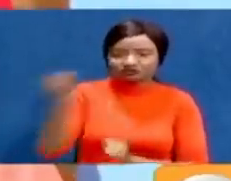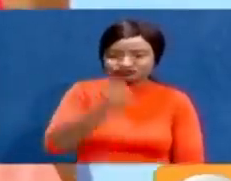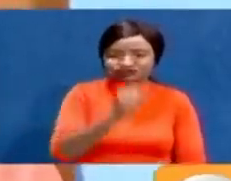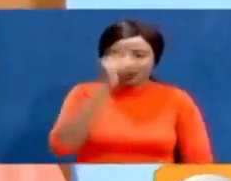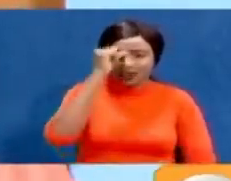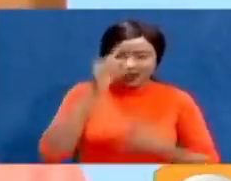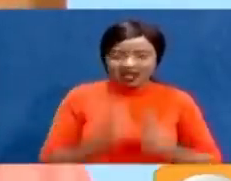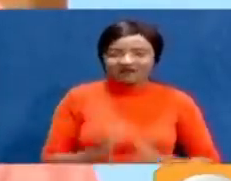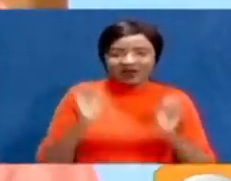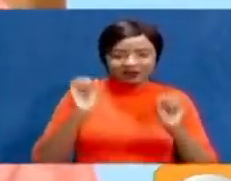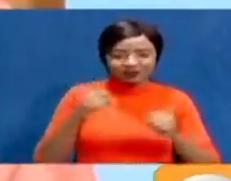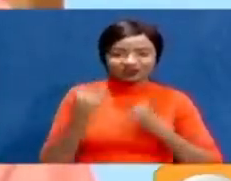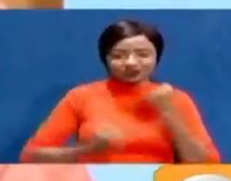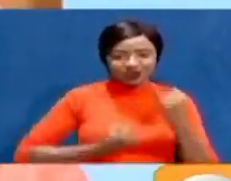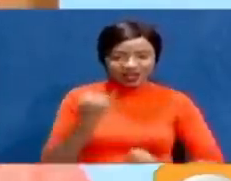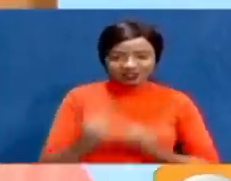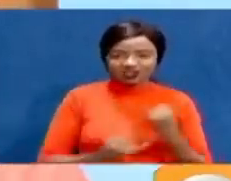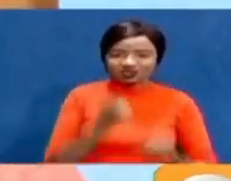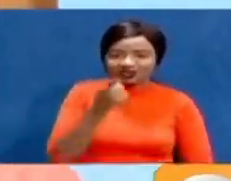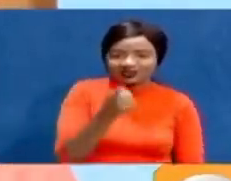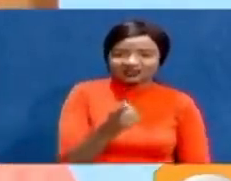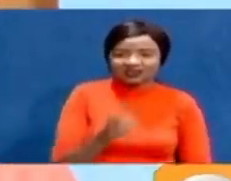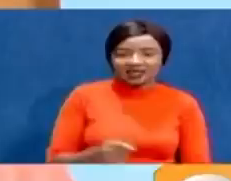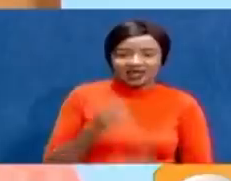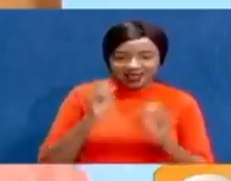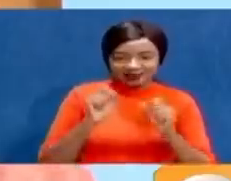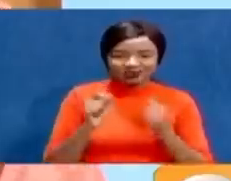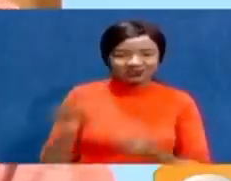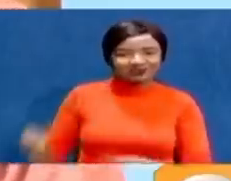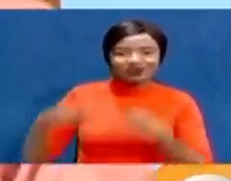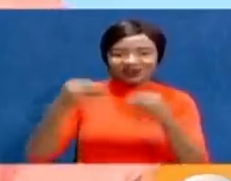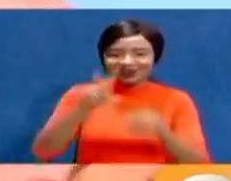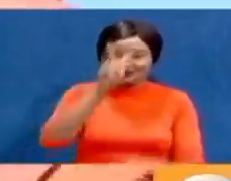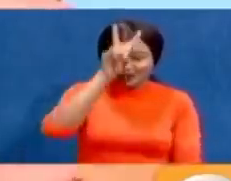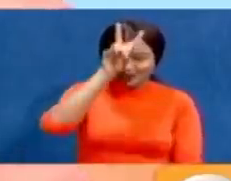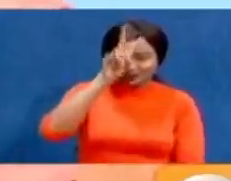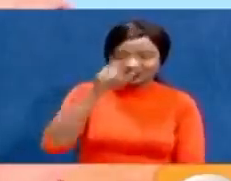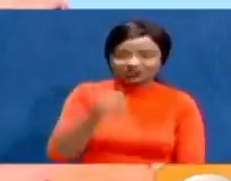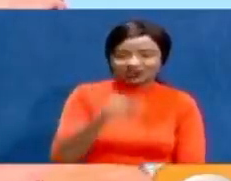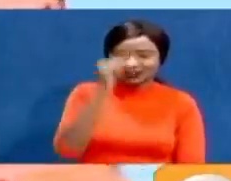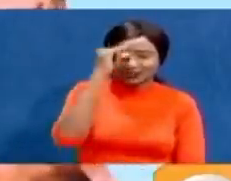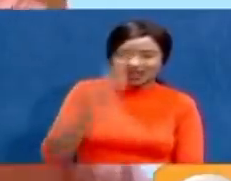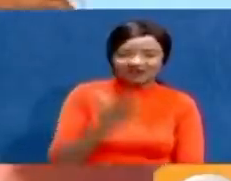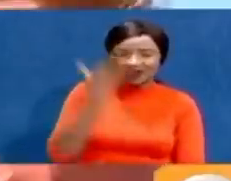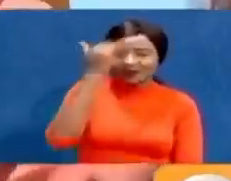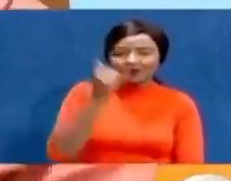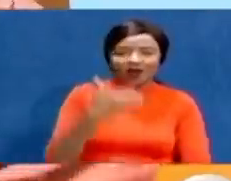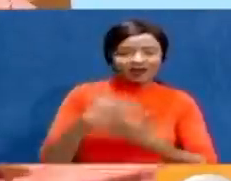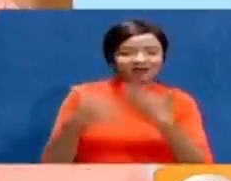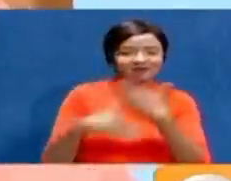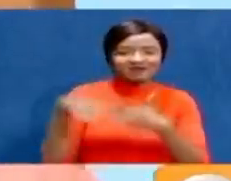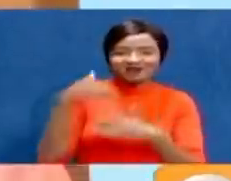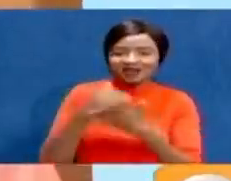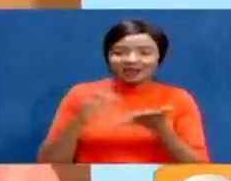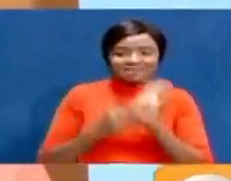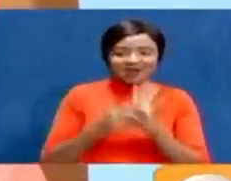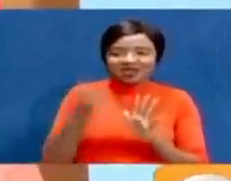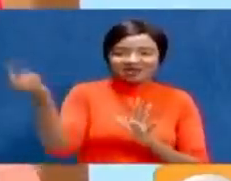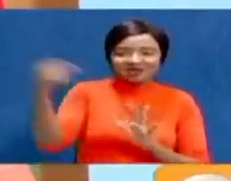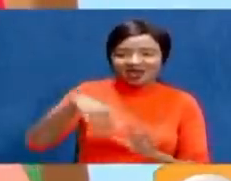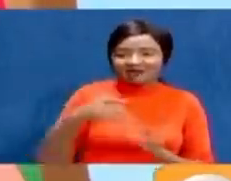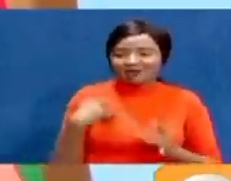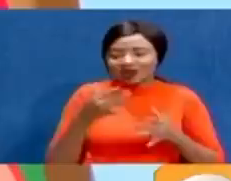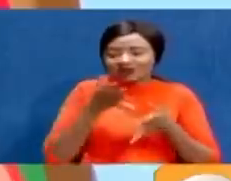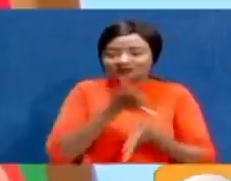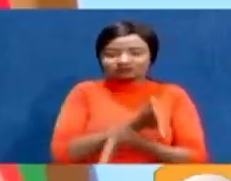Machakos should bring a mbuzi for the old governor because of the building. He'll just occupy a nice place.